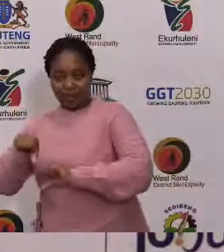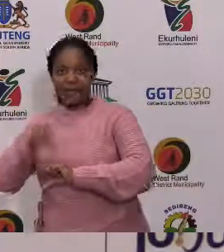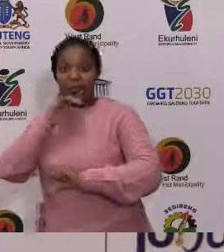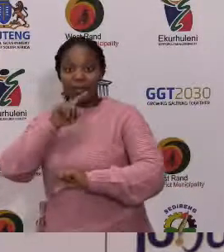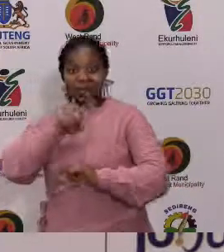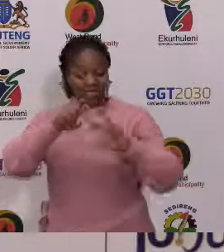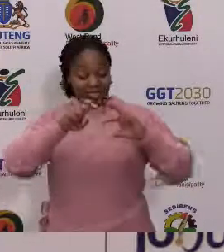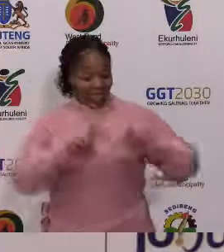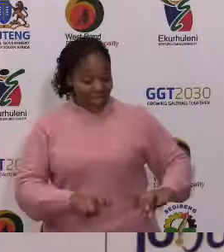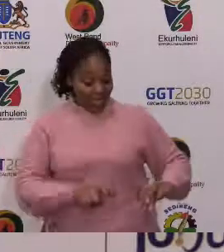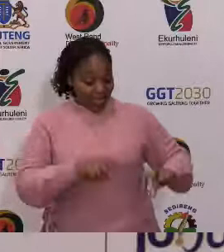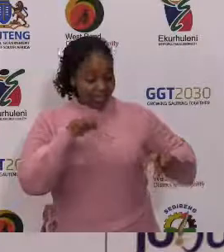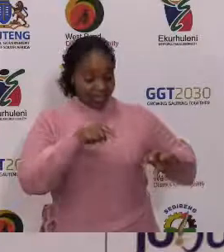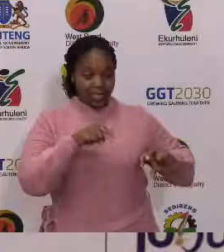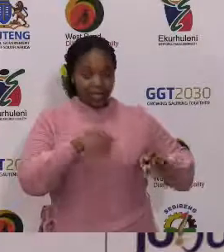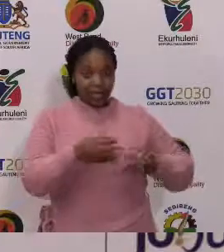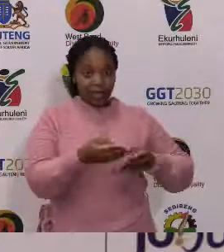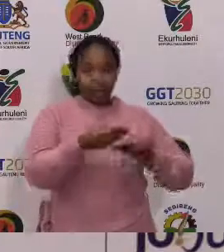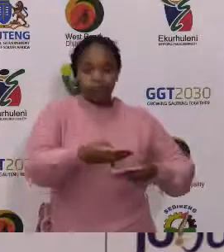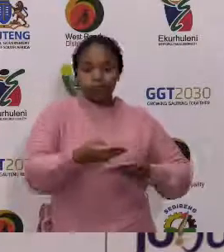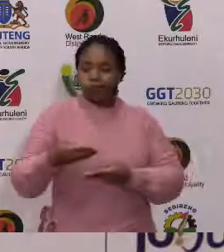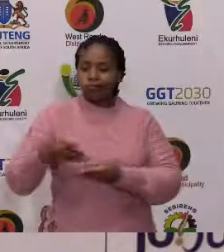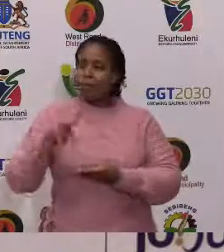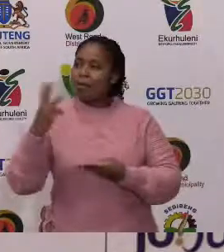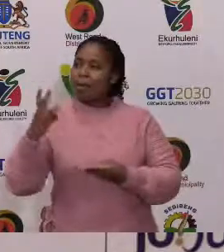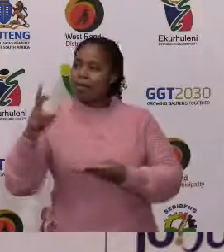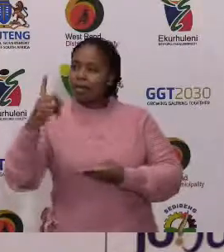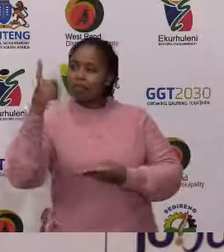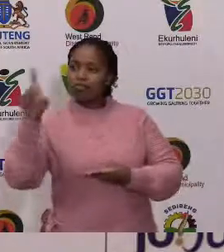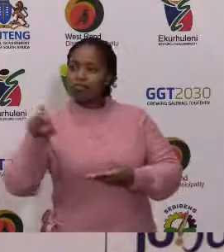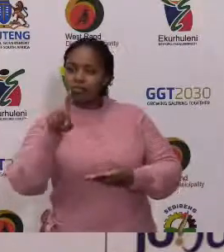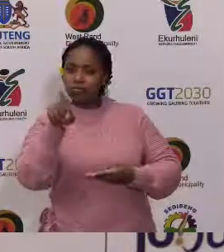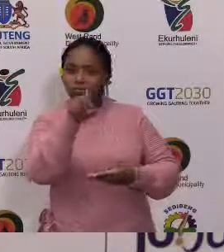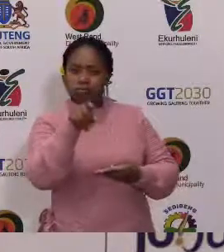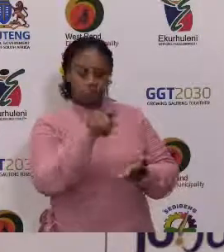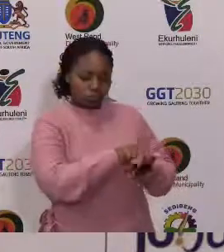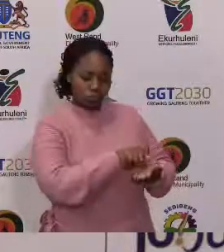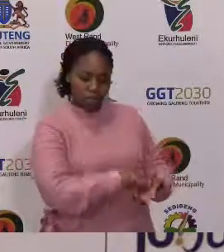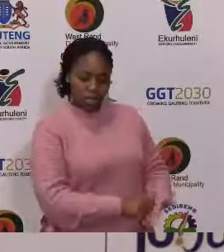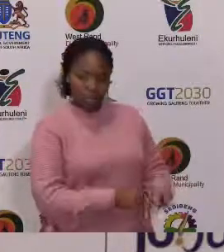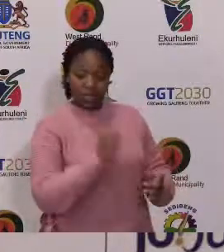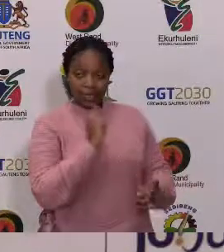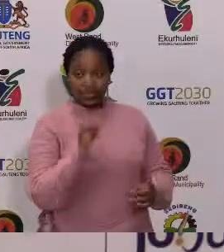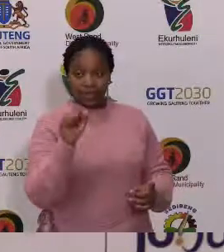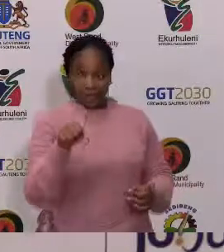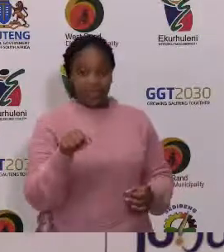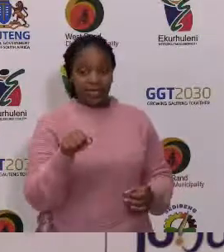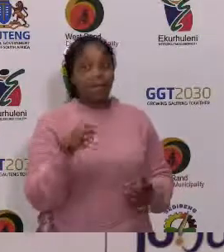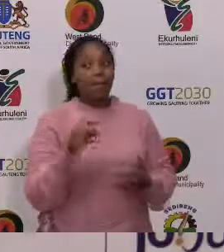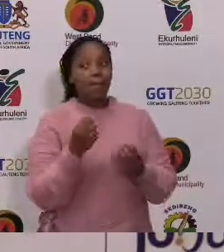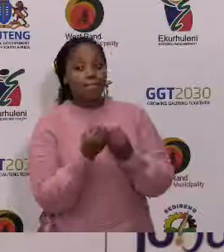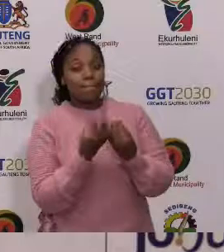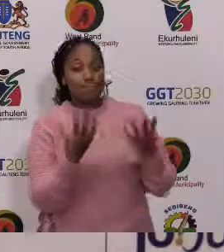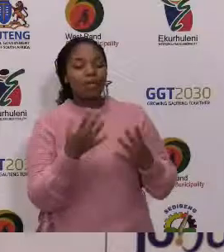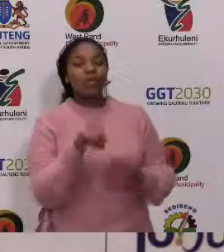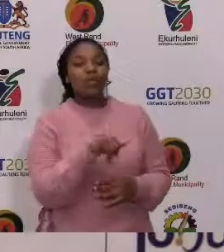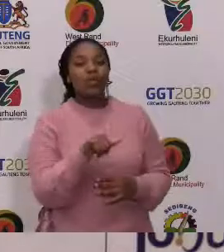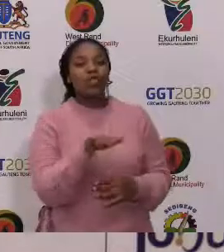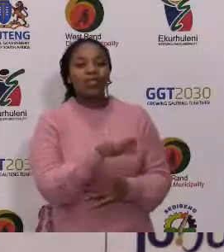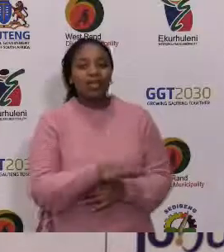study tells us, so which areas are more susceptible? So which means which